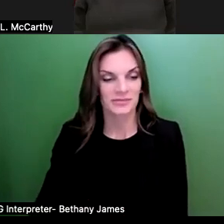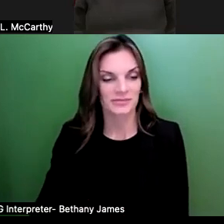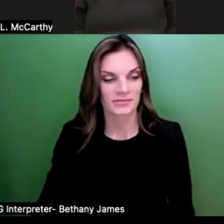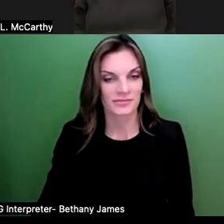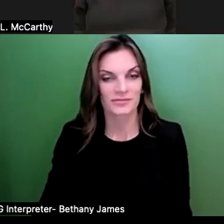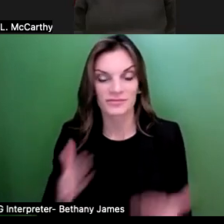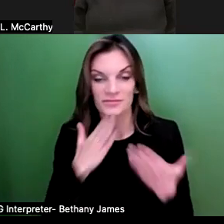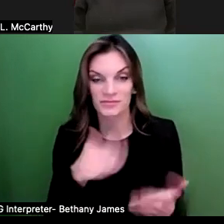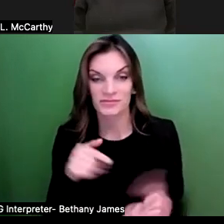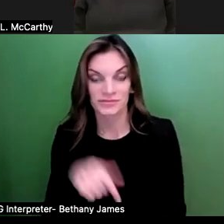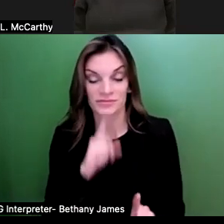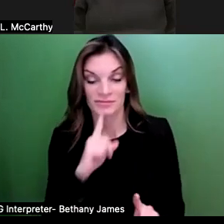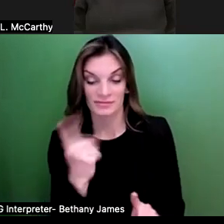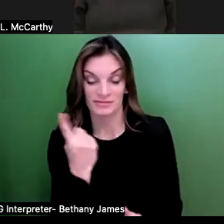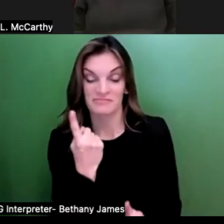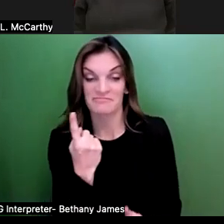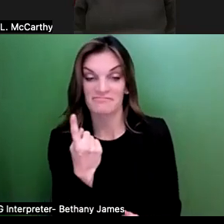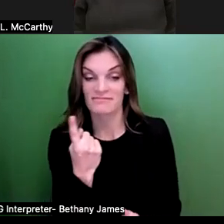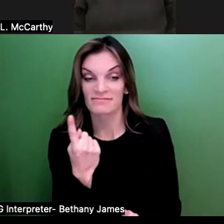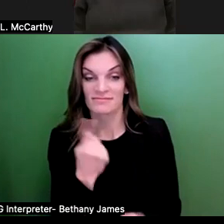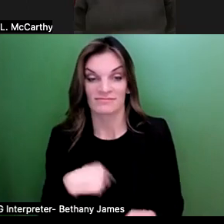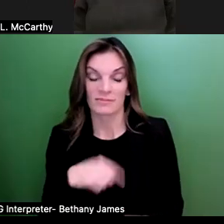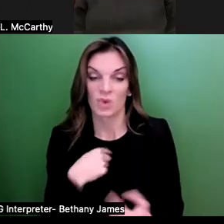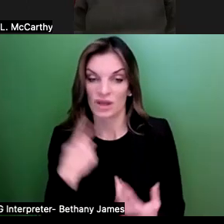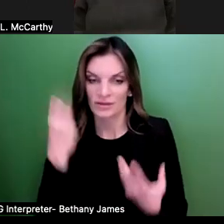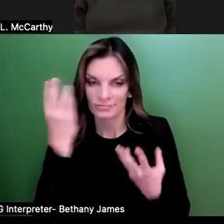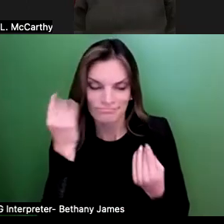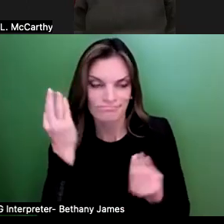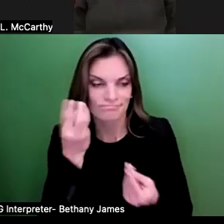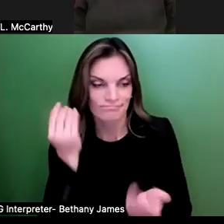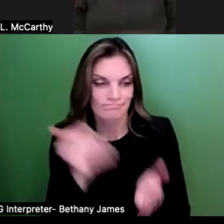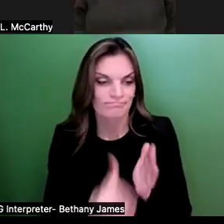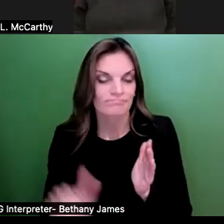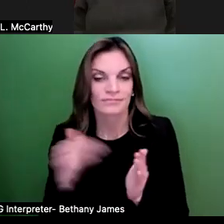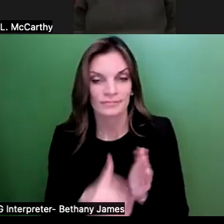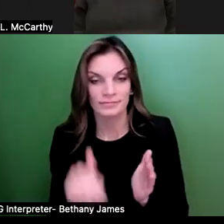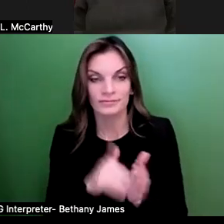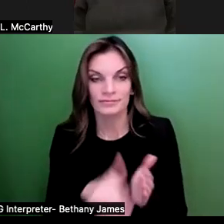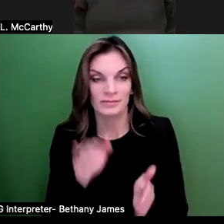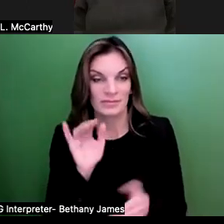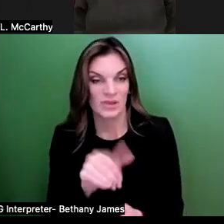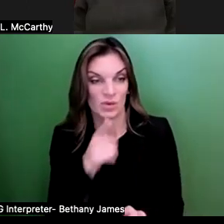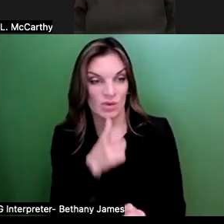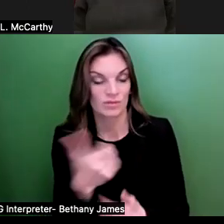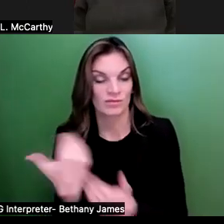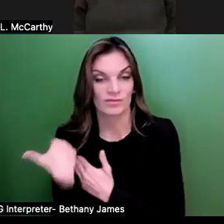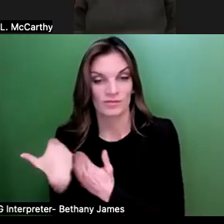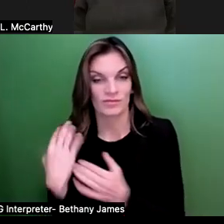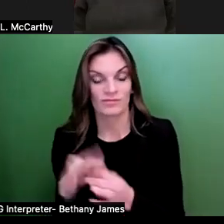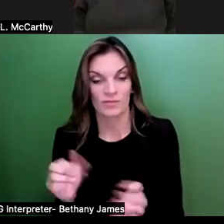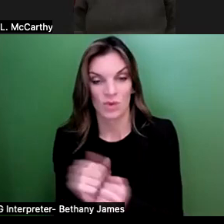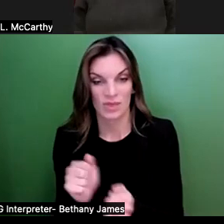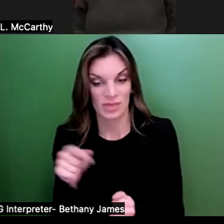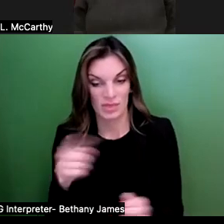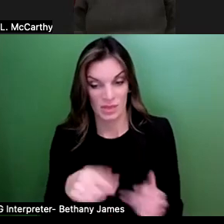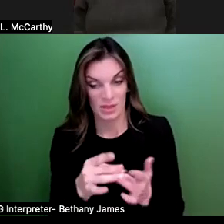Thank you. This is actually something we have been thinking about a lot because I think it will be the duty of the leadership of this